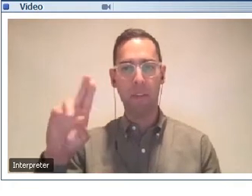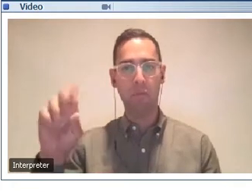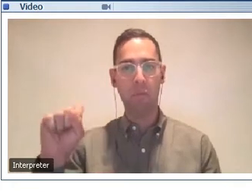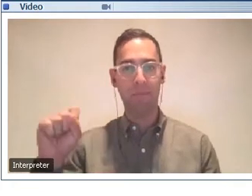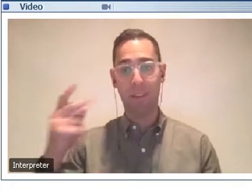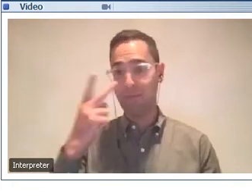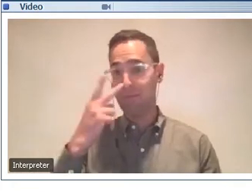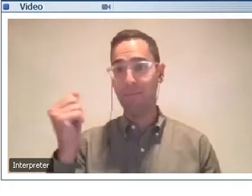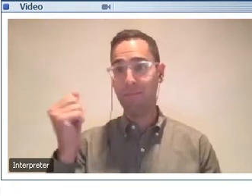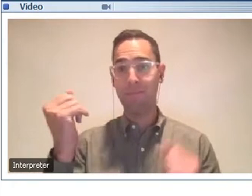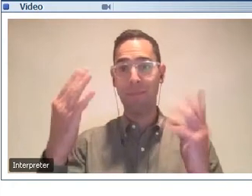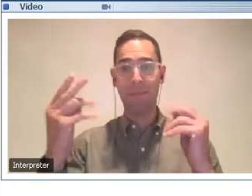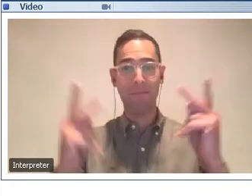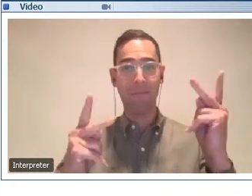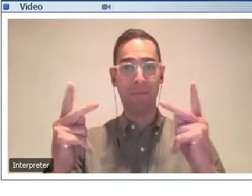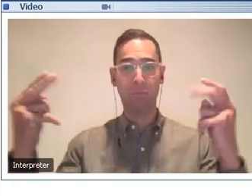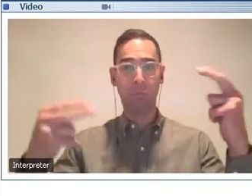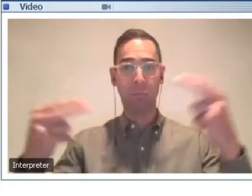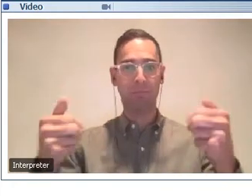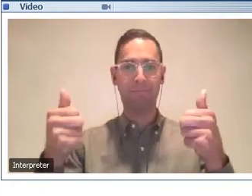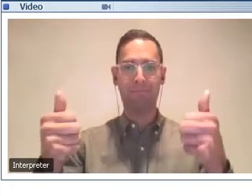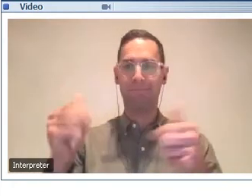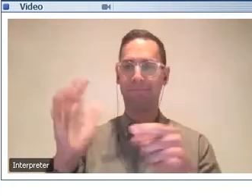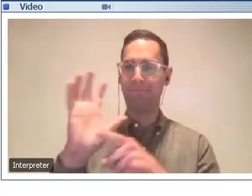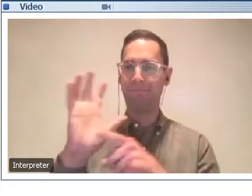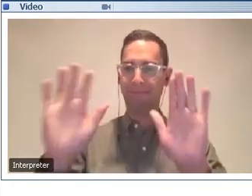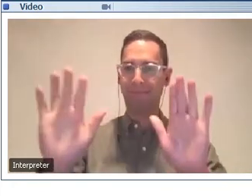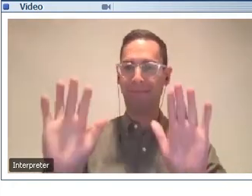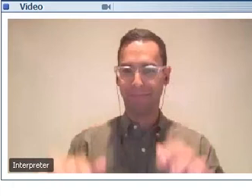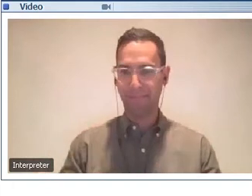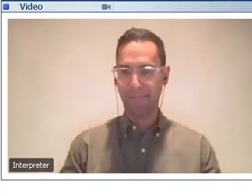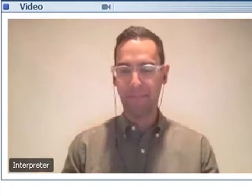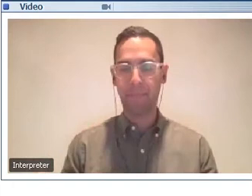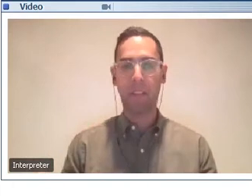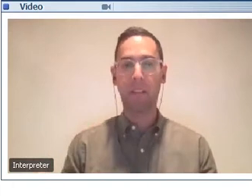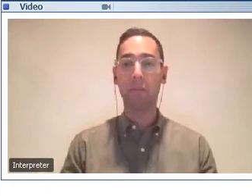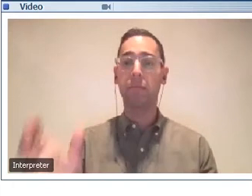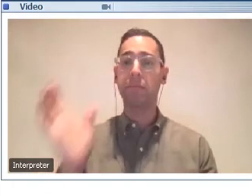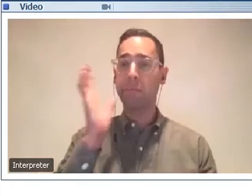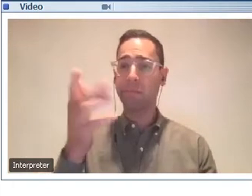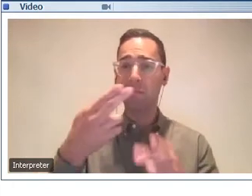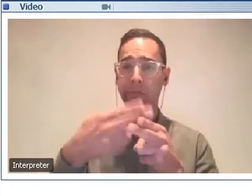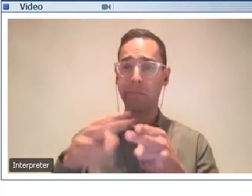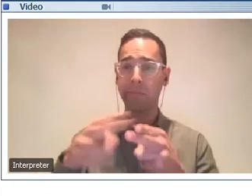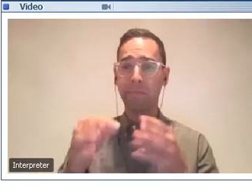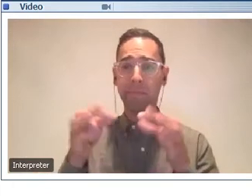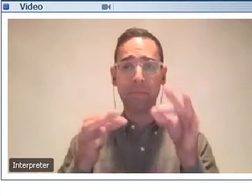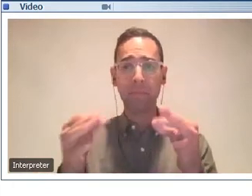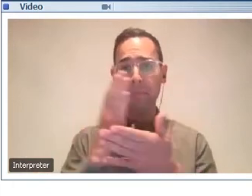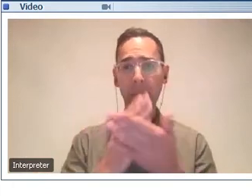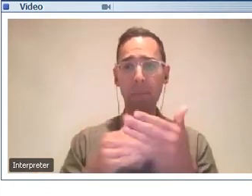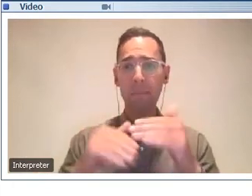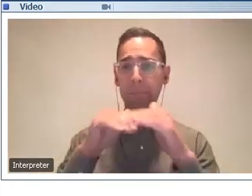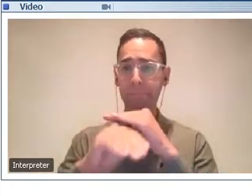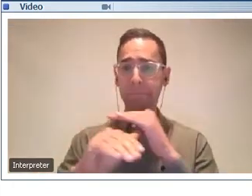I'm going to start by just going over a few accessibility features for anyone who needs to access these